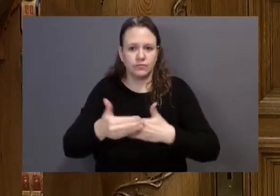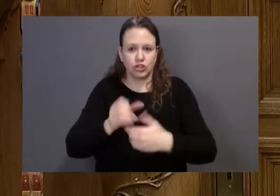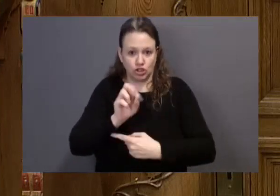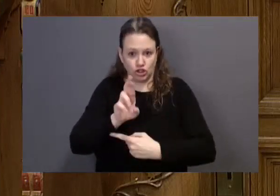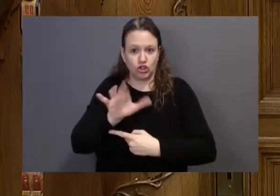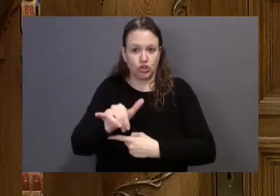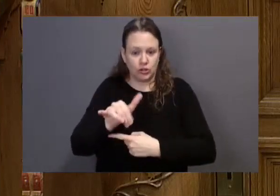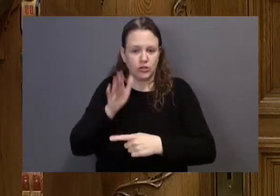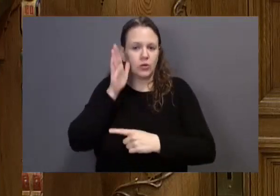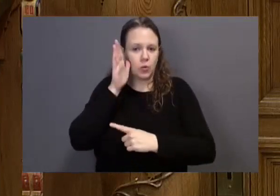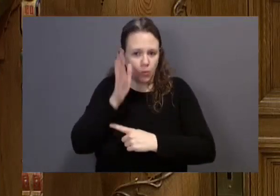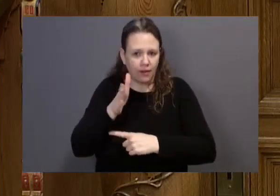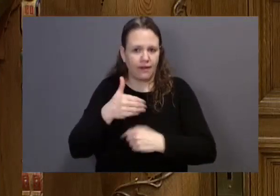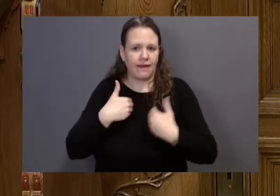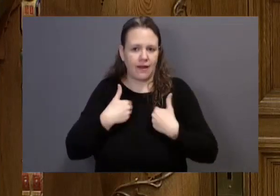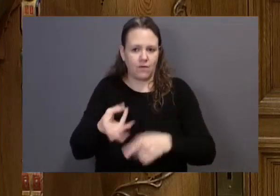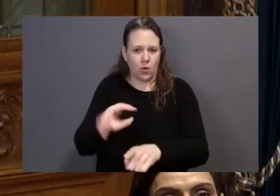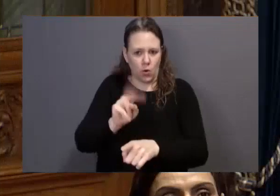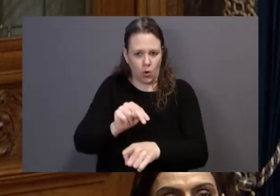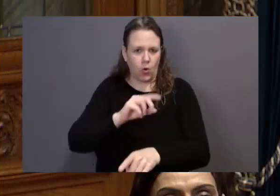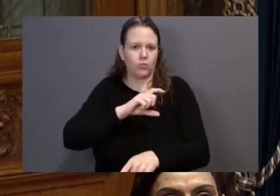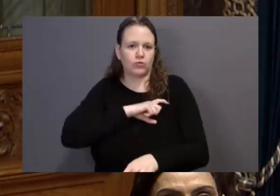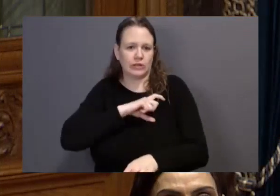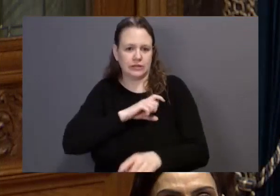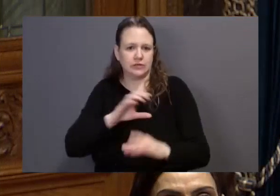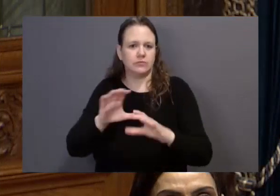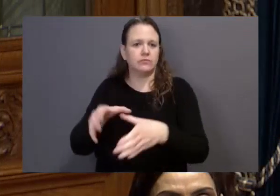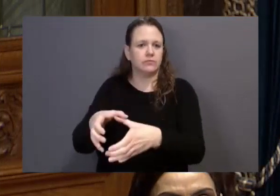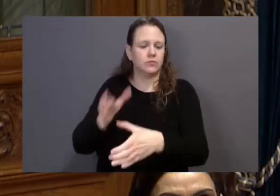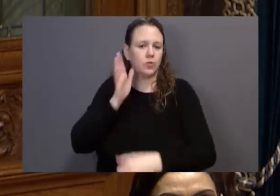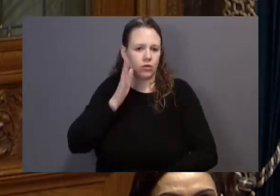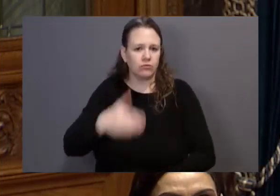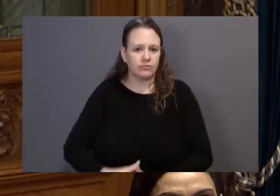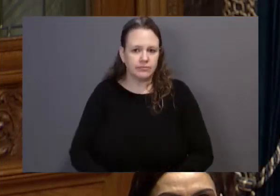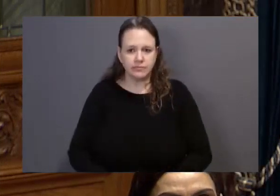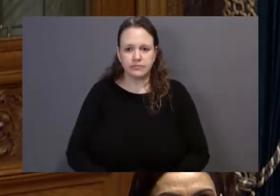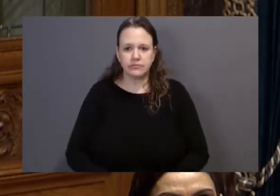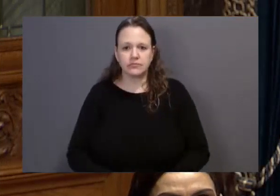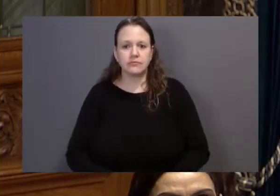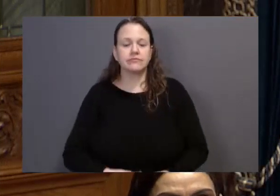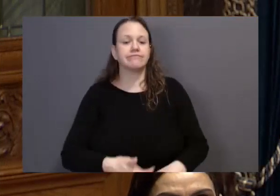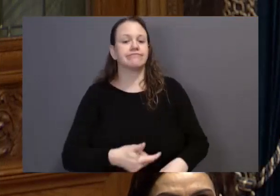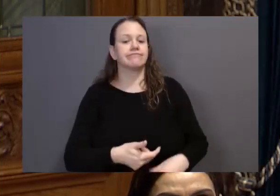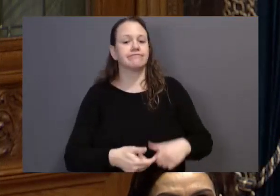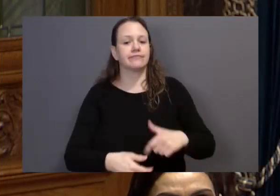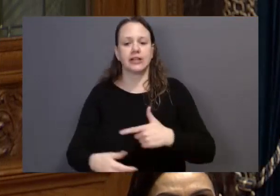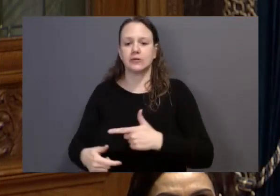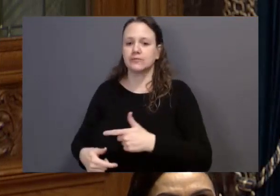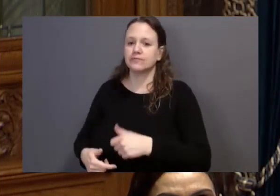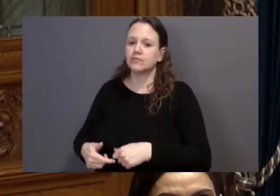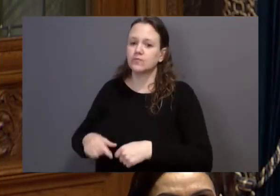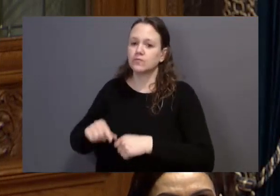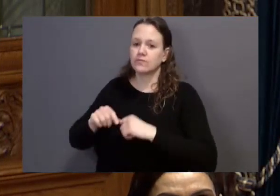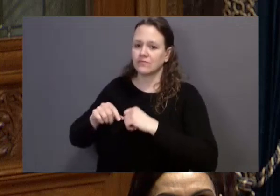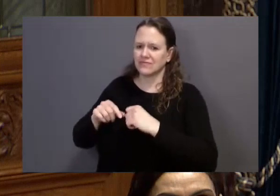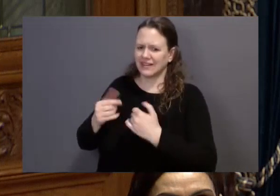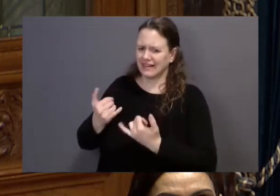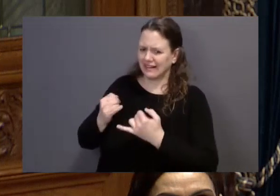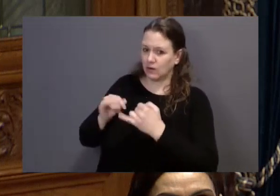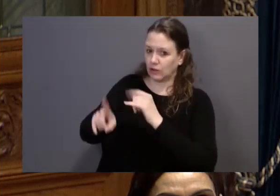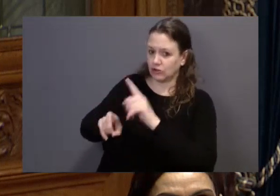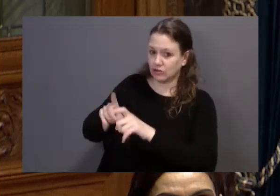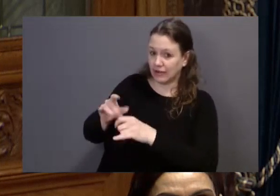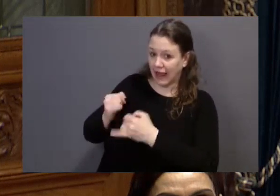House Leader, Third Party Supplemental. There's no question about that last part of the statement, but the entire process,